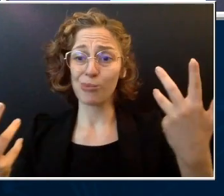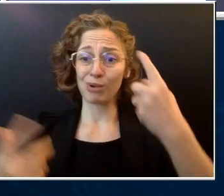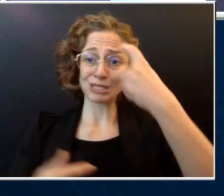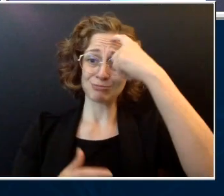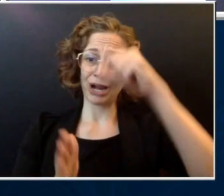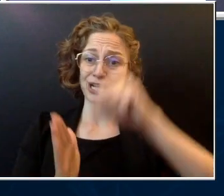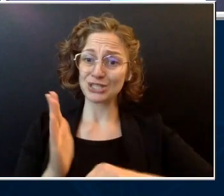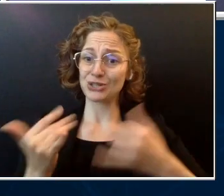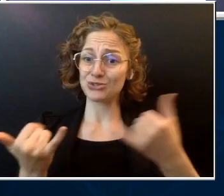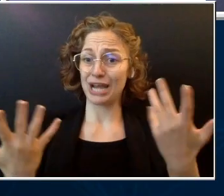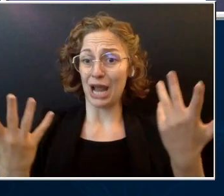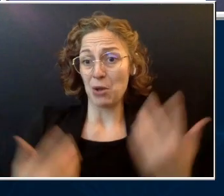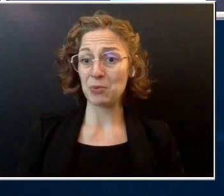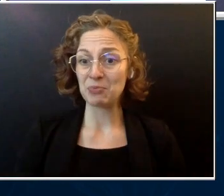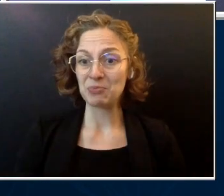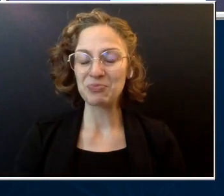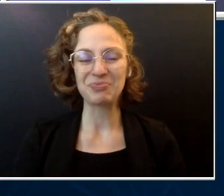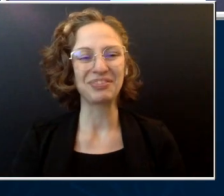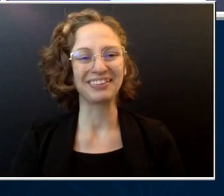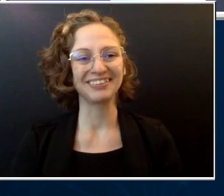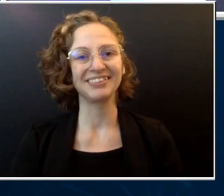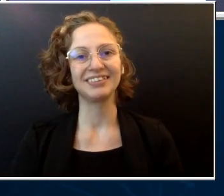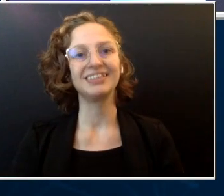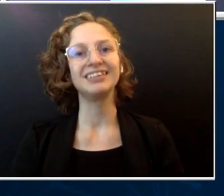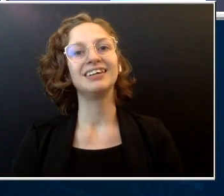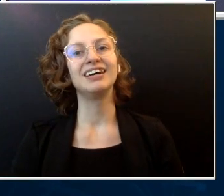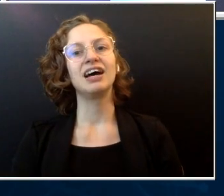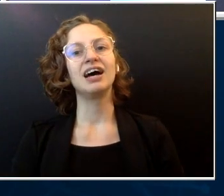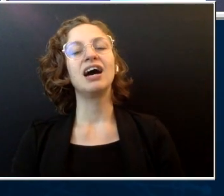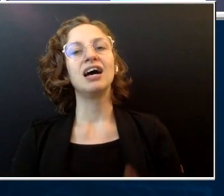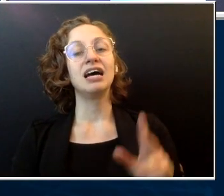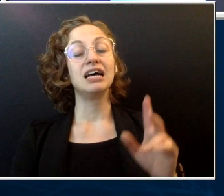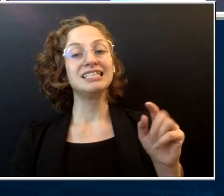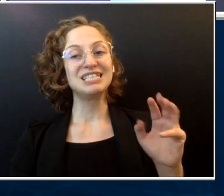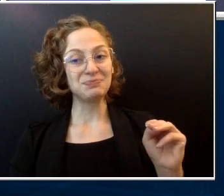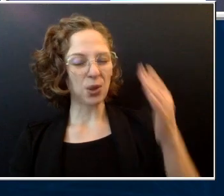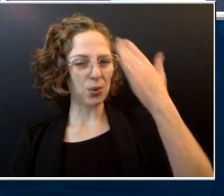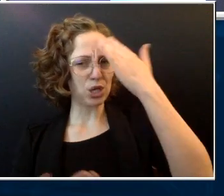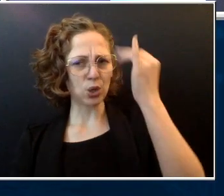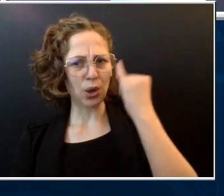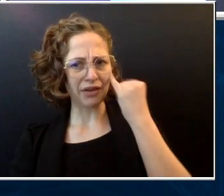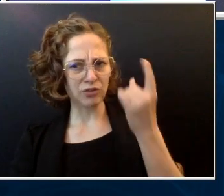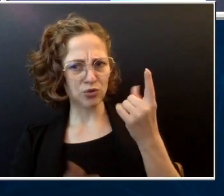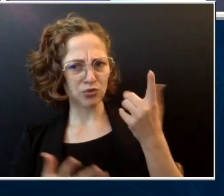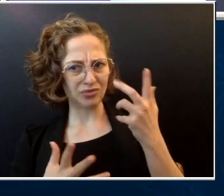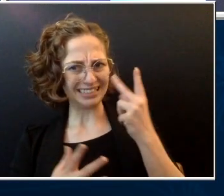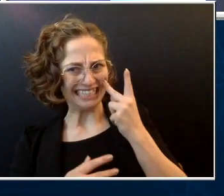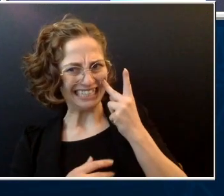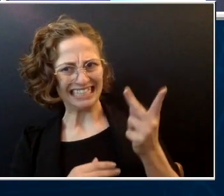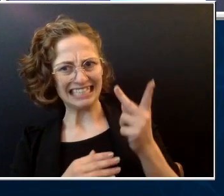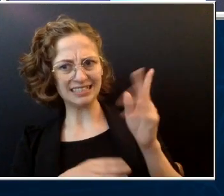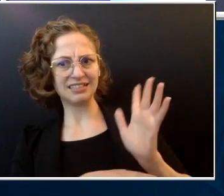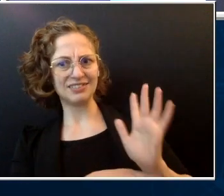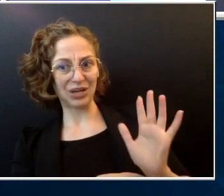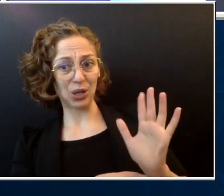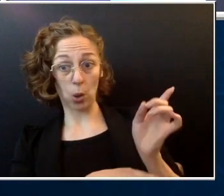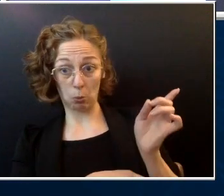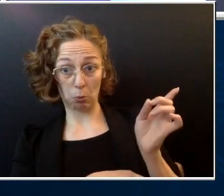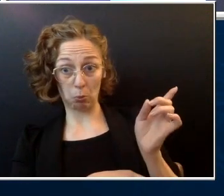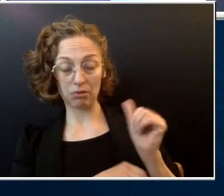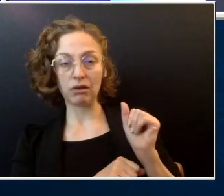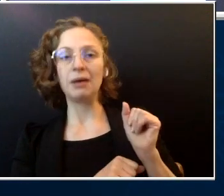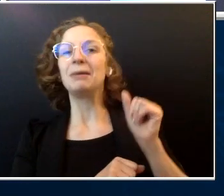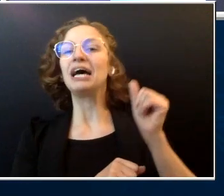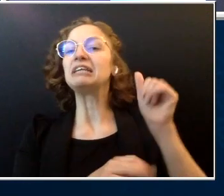Tim. We don't know if you've ever seen this video or anything, but if anybody who might be a little squeamish, you